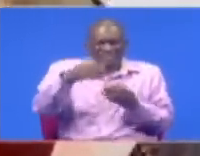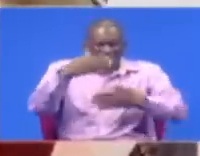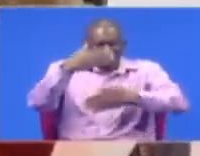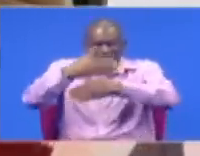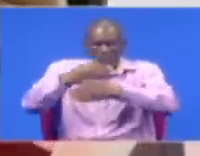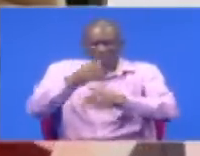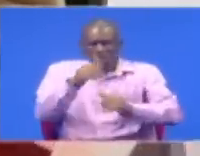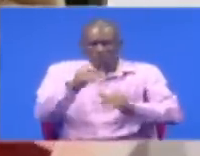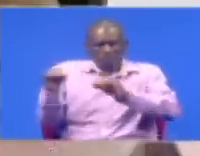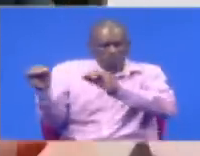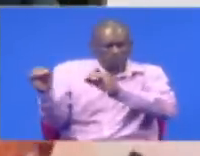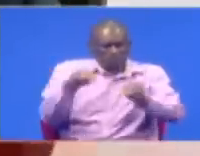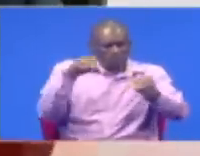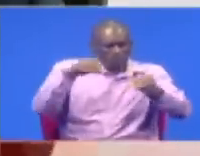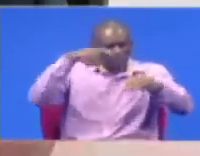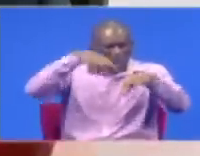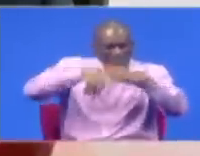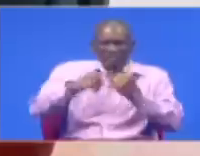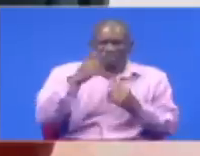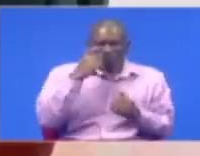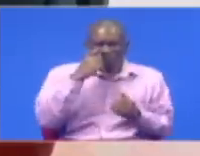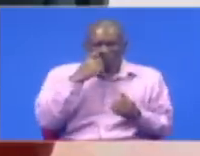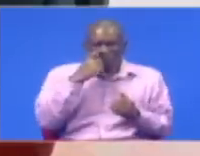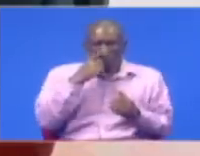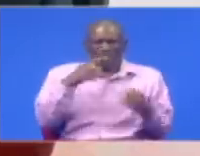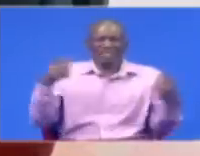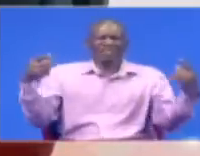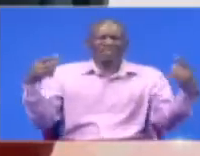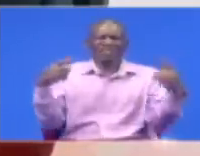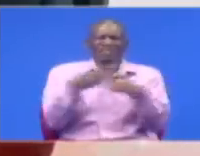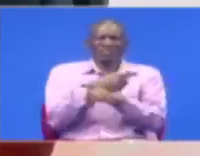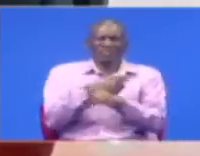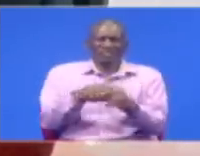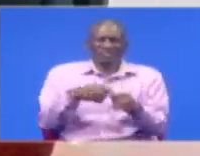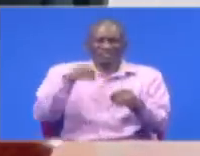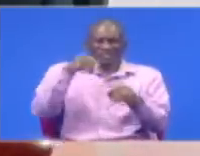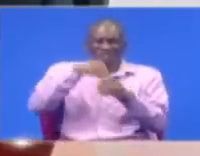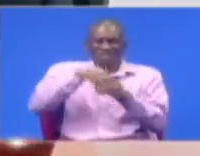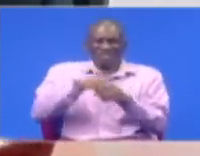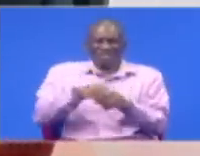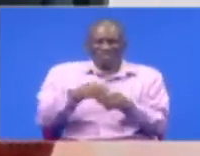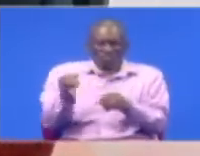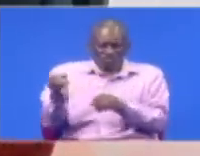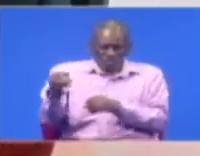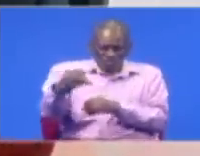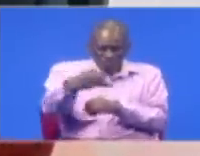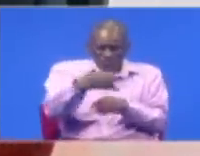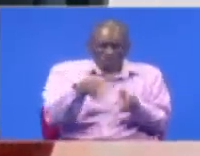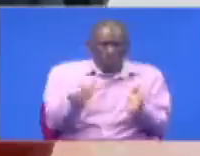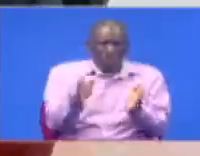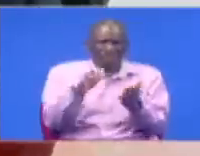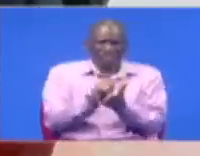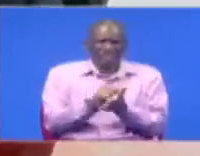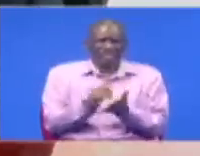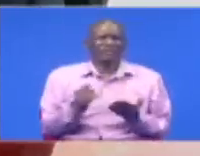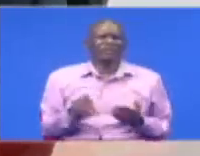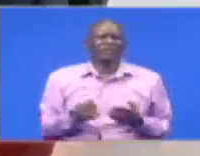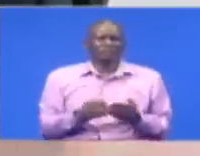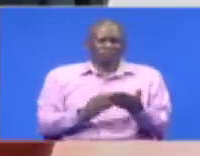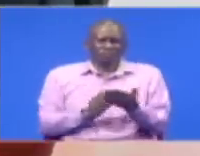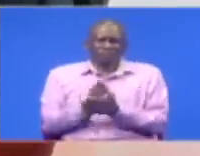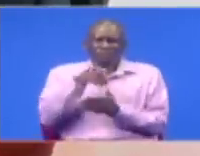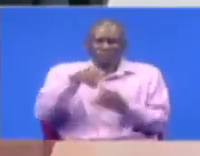went towards Sudan. The difference in graphic terms is that through